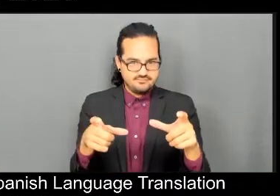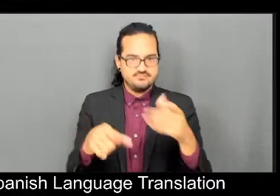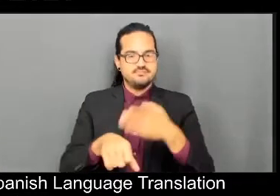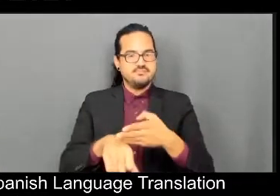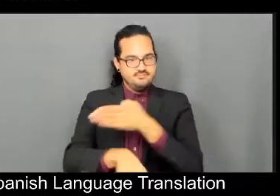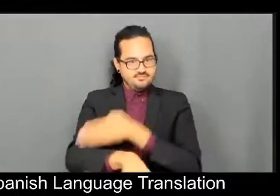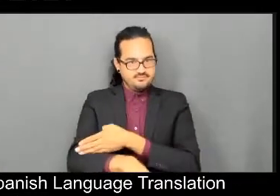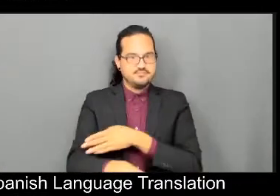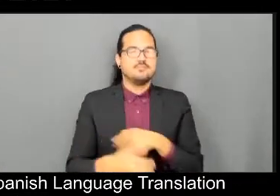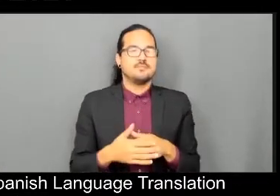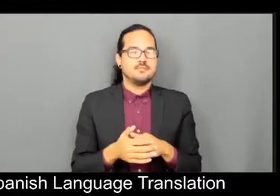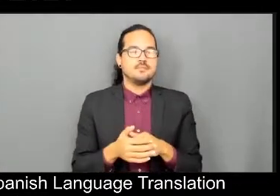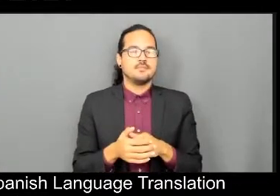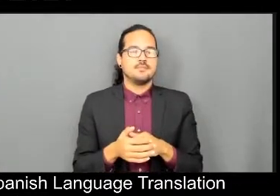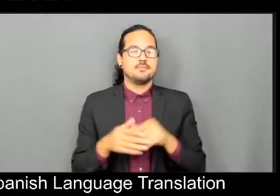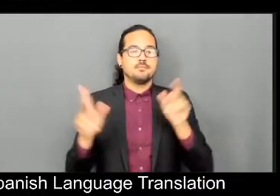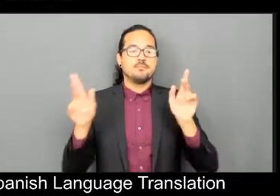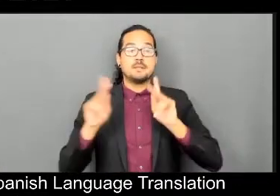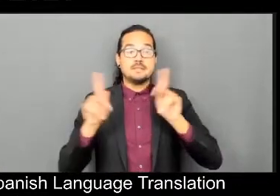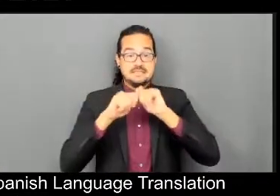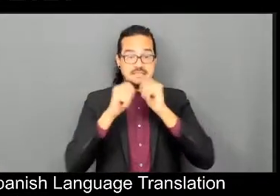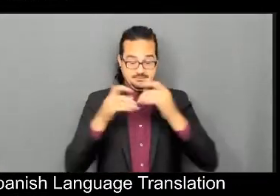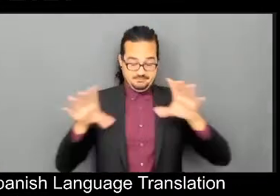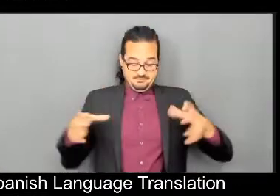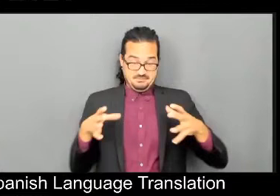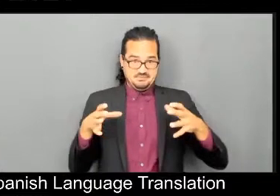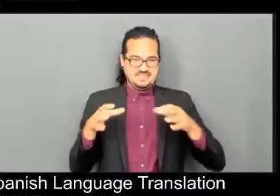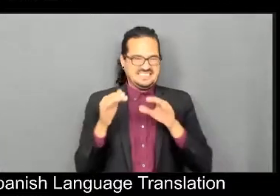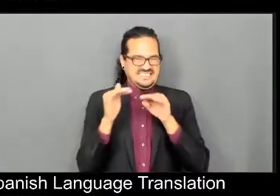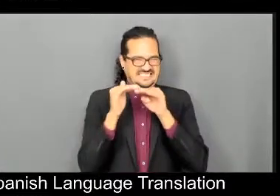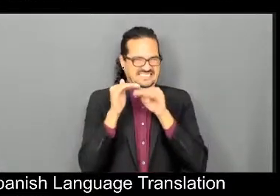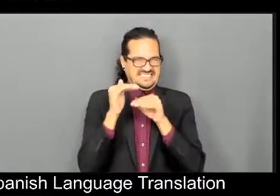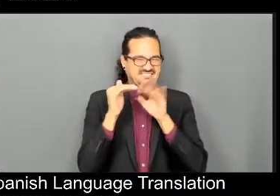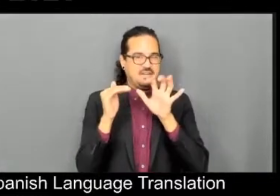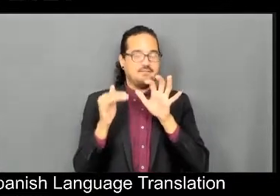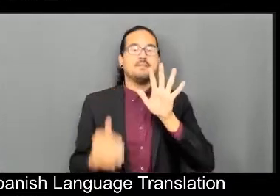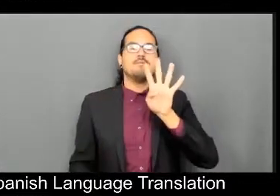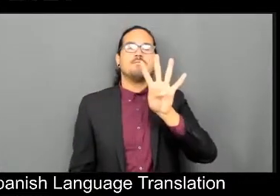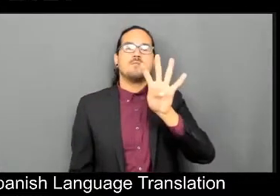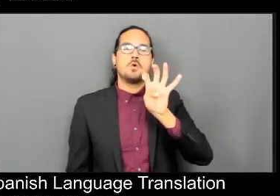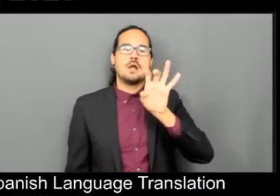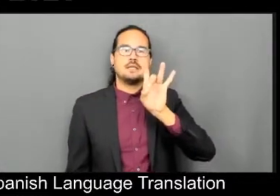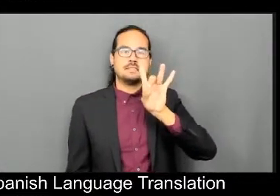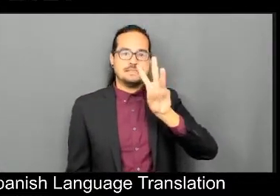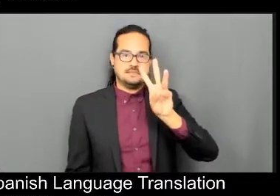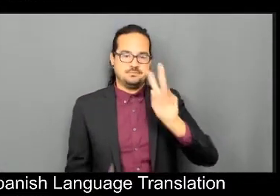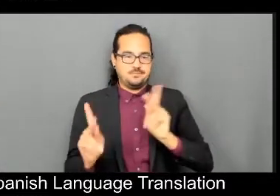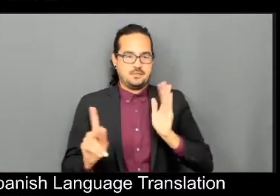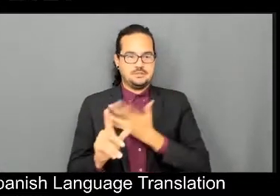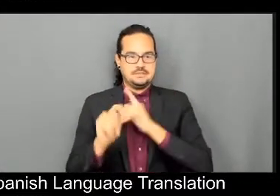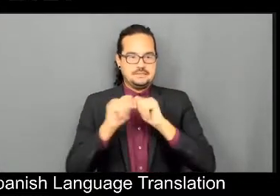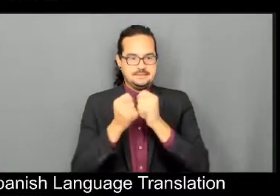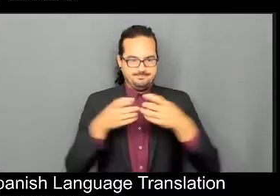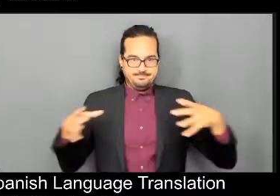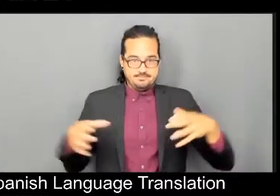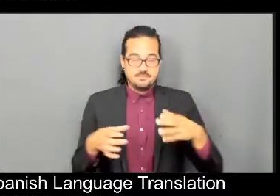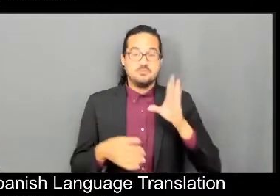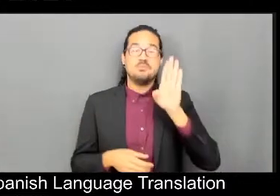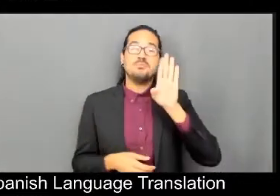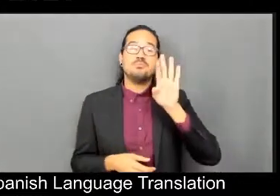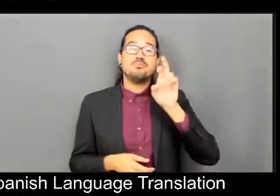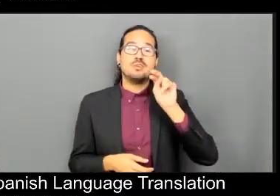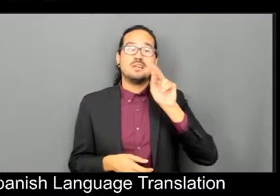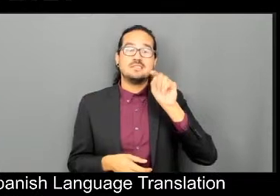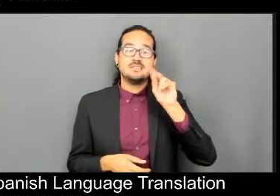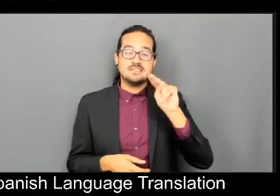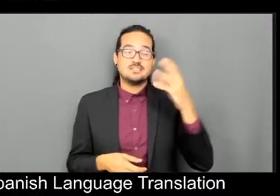personnel. We're at 486. And as Brenton and Chief Weber have mentioned, we still